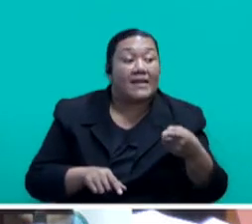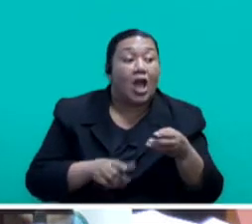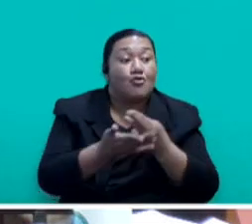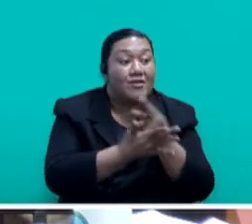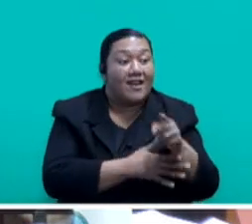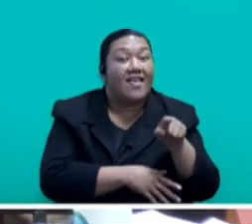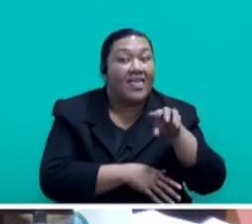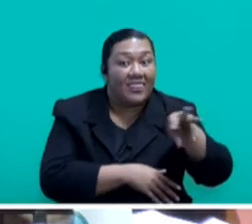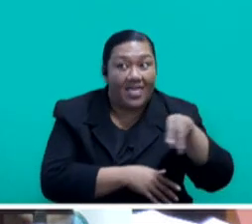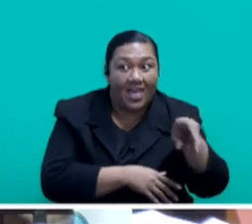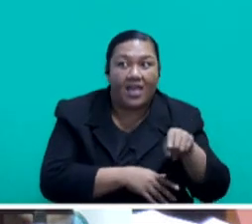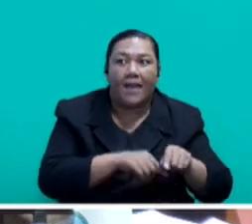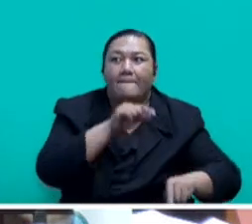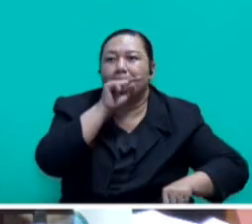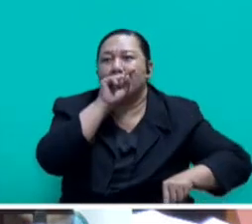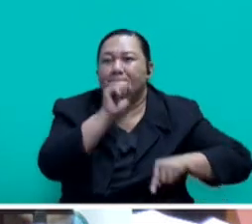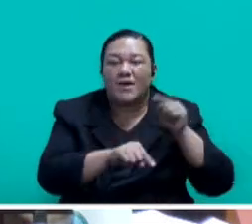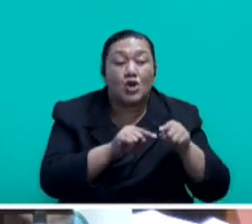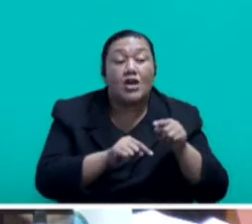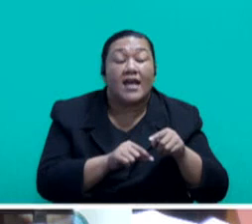I add, in open daylight, Mr. Speaker.